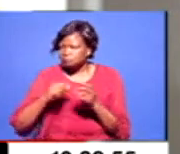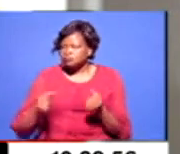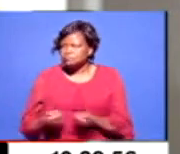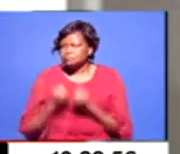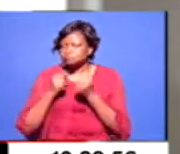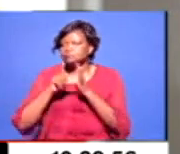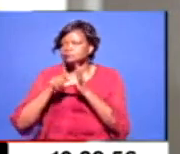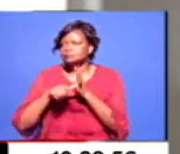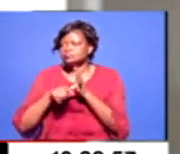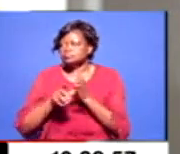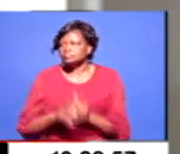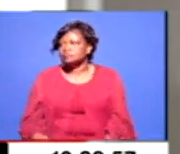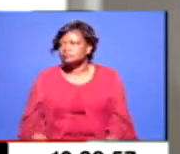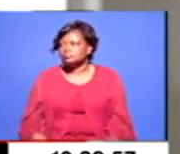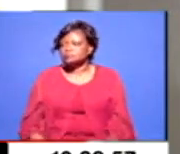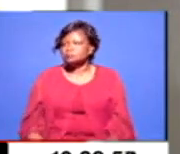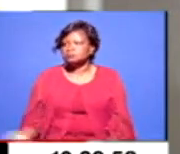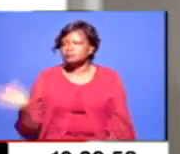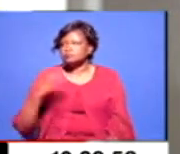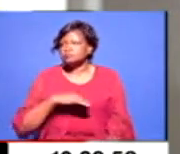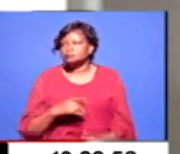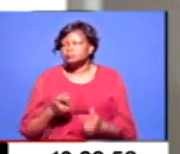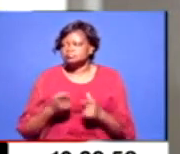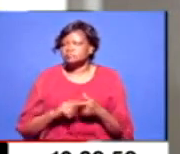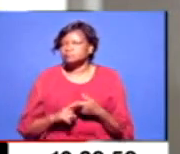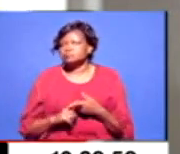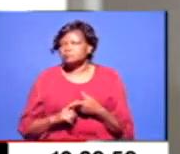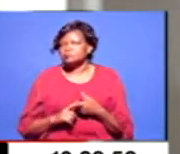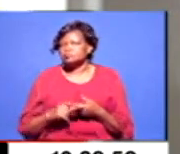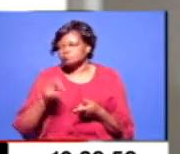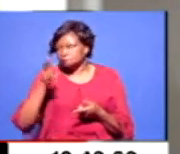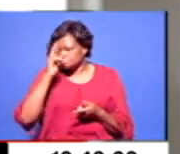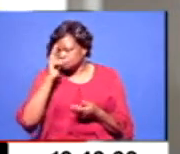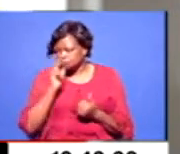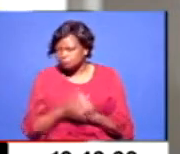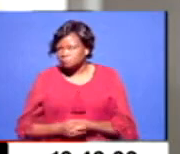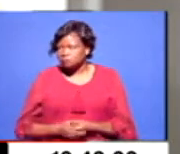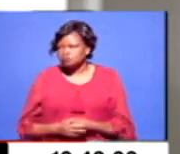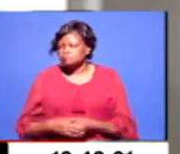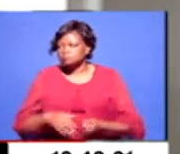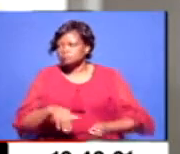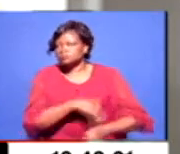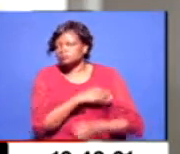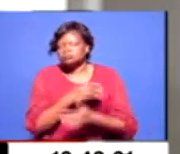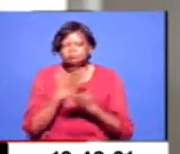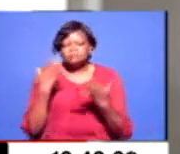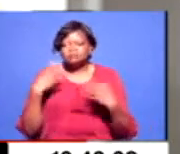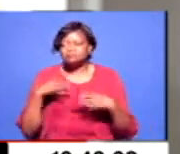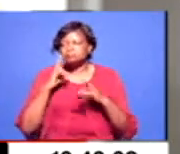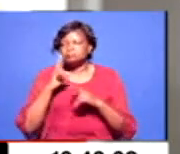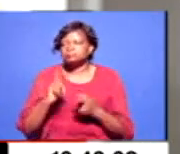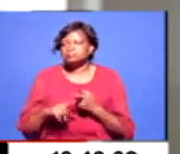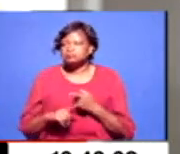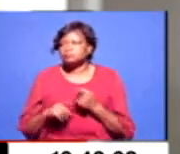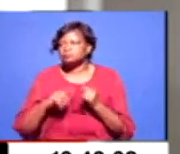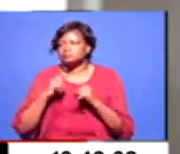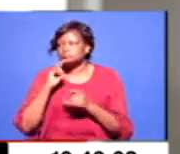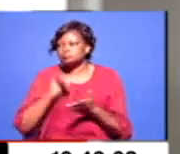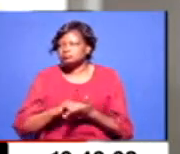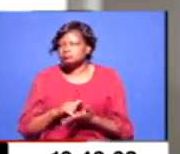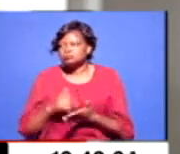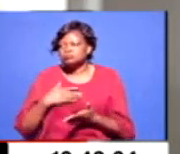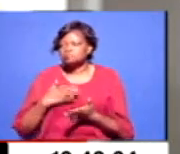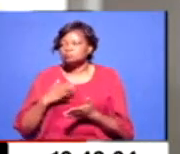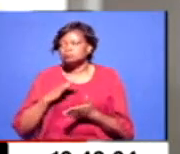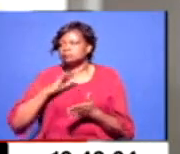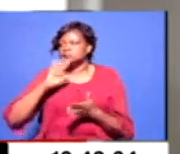that? They'll go back, the police, maybe, or the chief, or whoever they report to, they just go tell them, please go talk